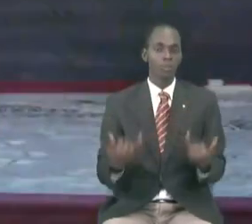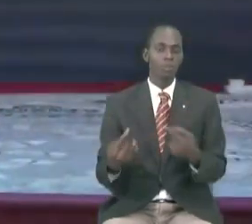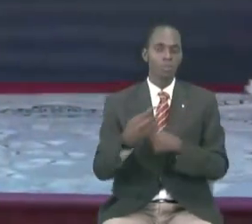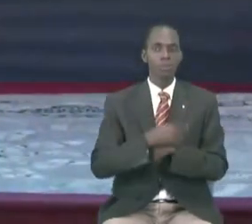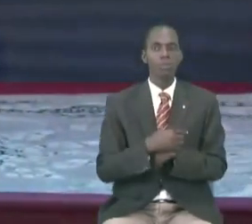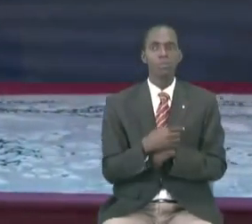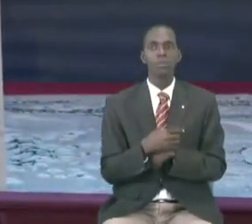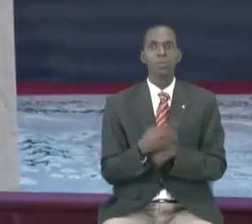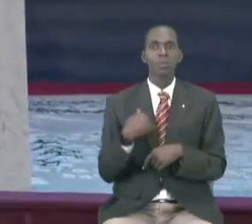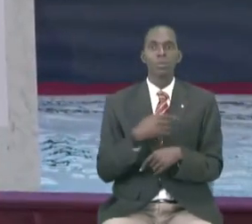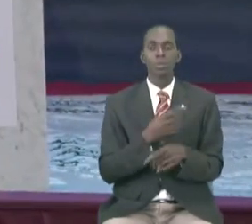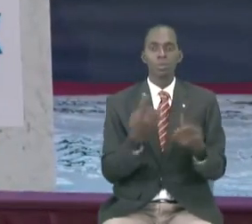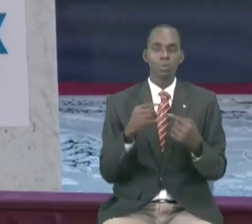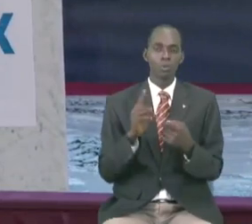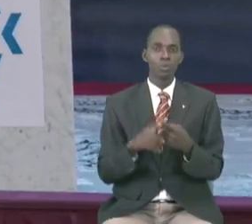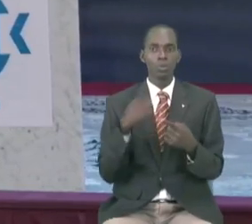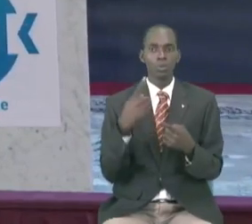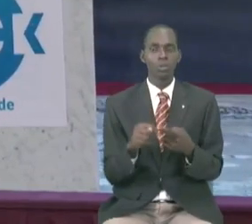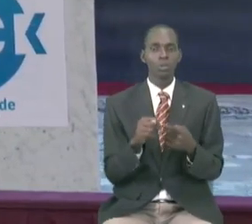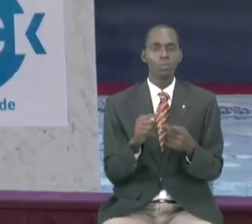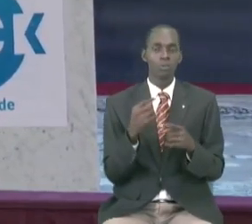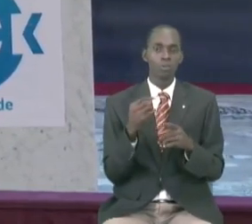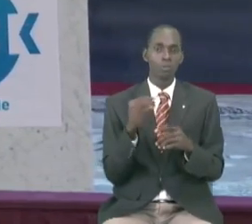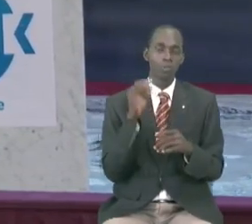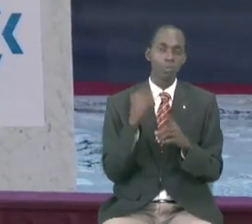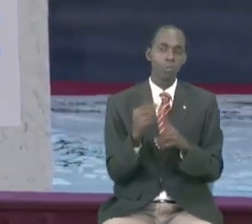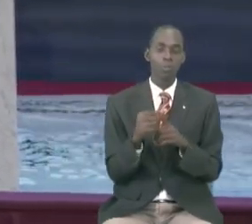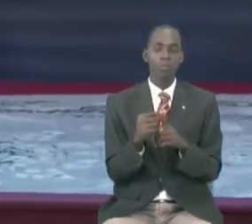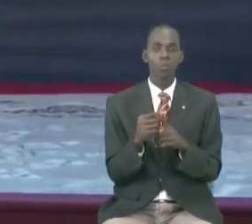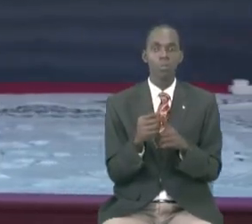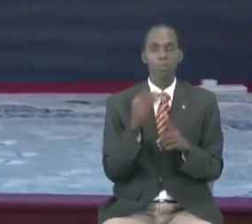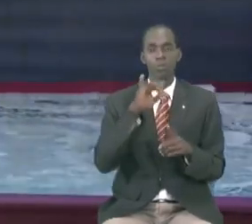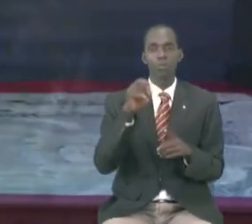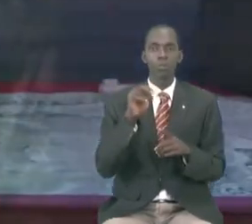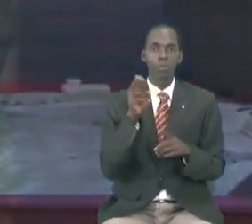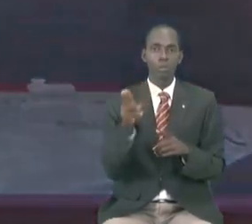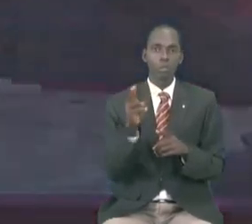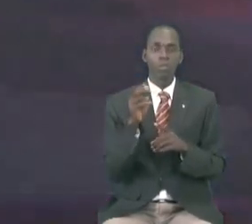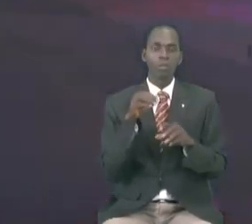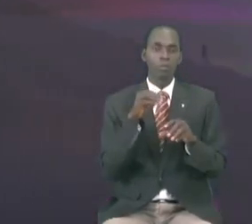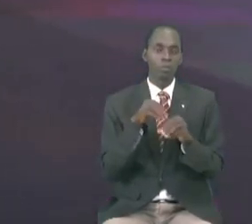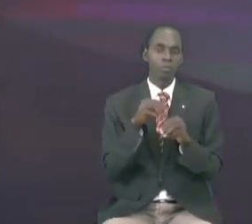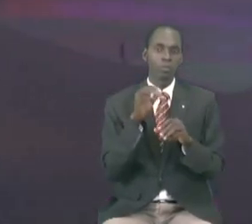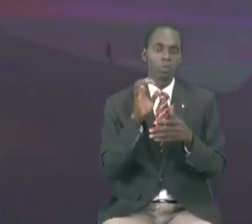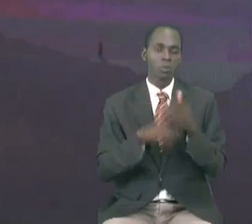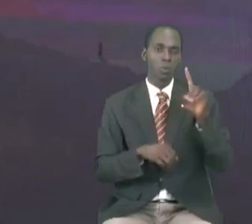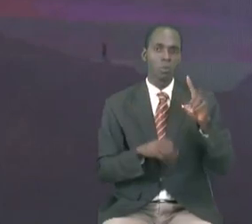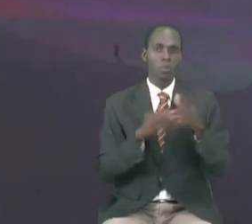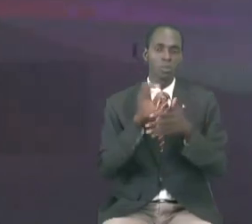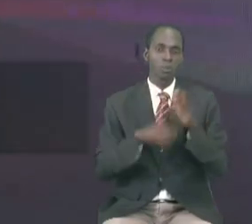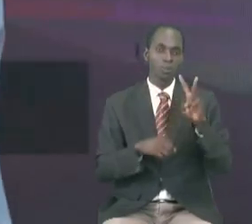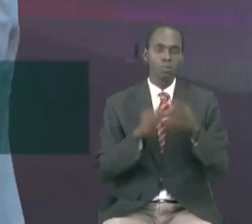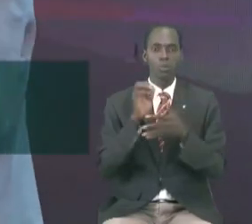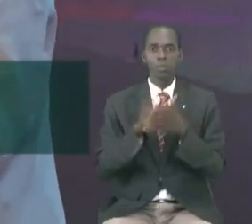3, and chapter 4. In chapter 1, we're looking at Jonah chapter 1 from verse 1. Now